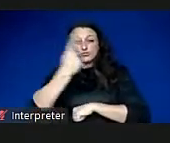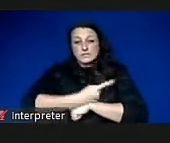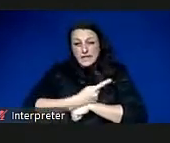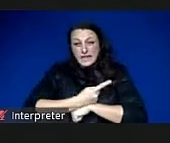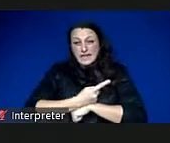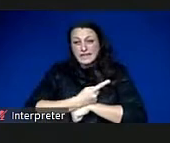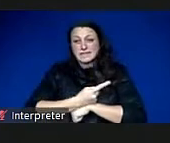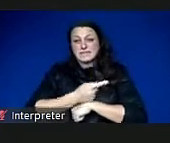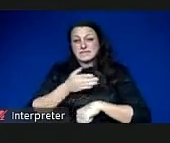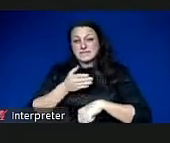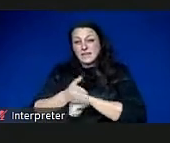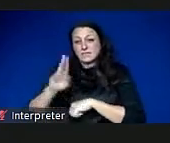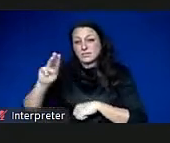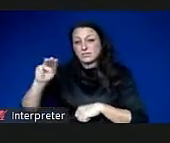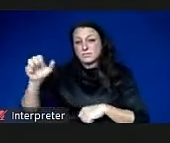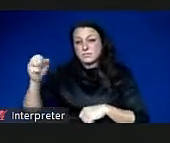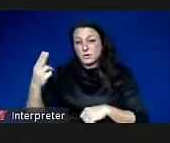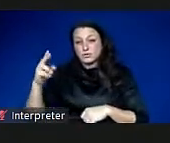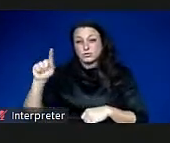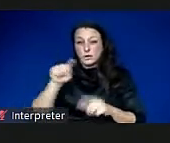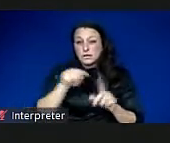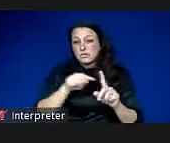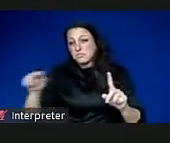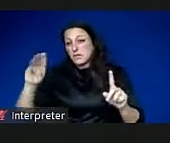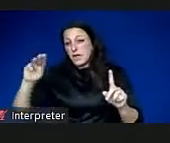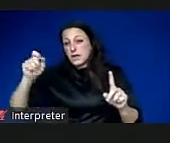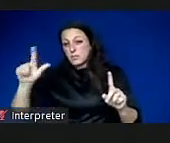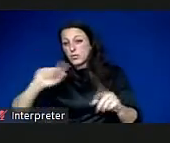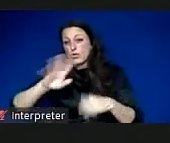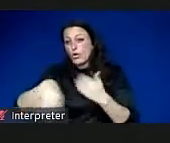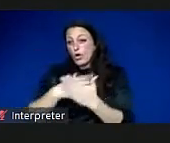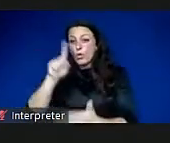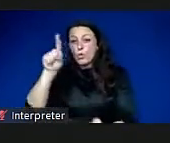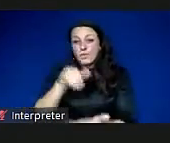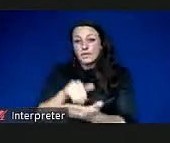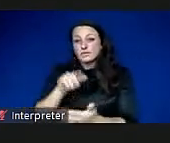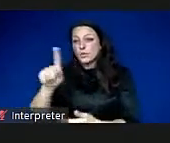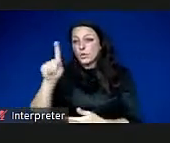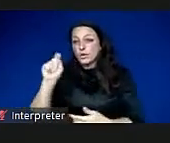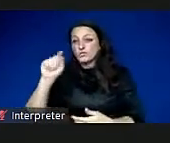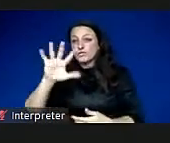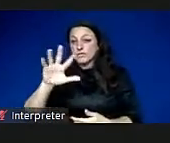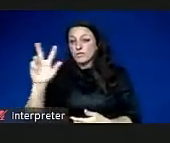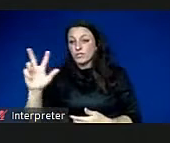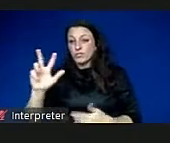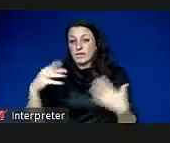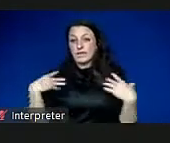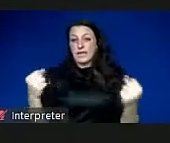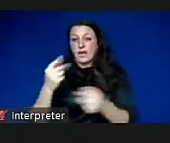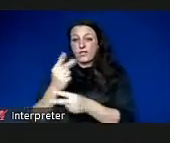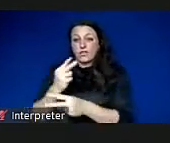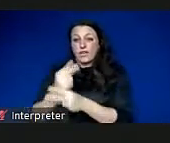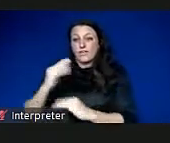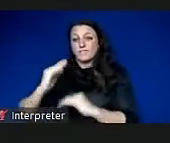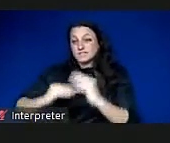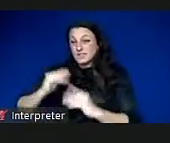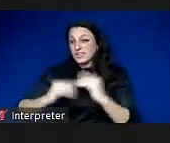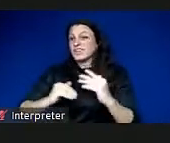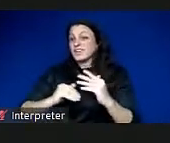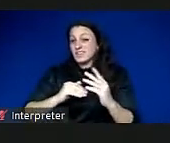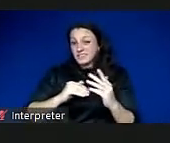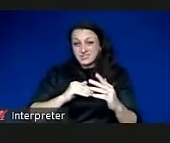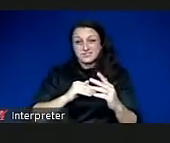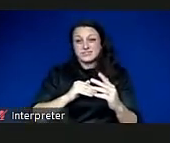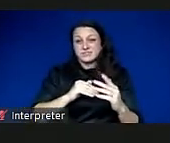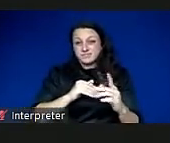pandemic, starting in early April, all 1,153 healthcare facilities were touched by